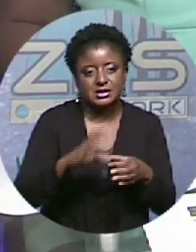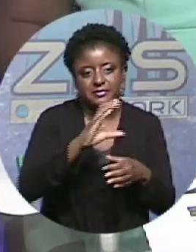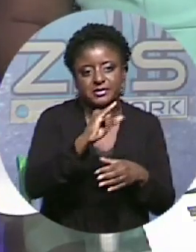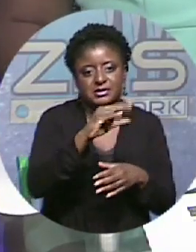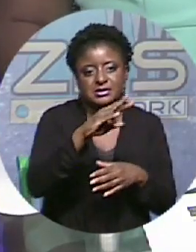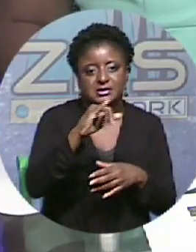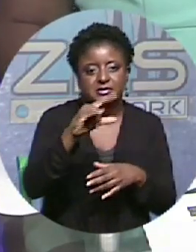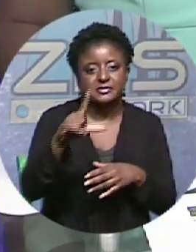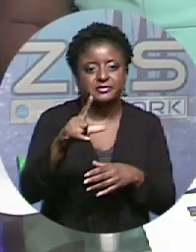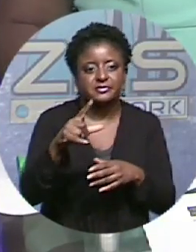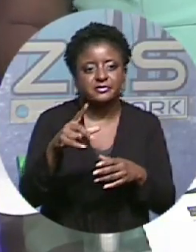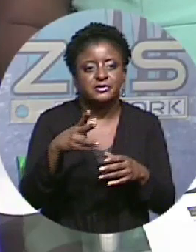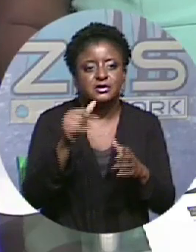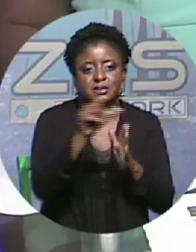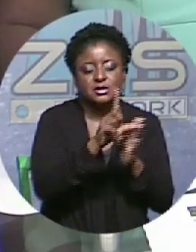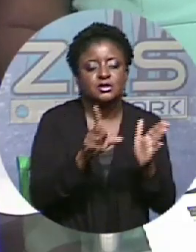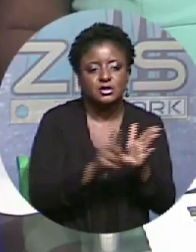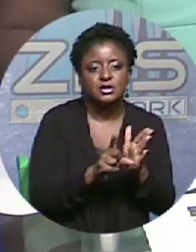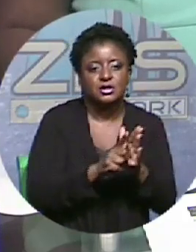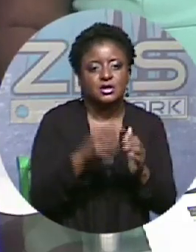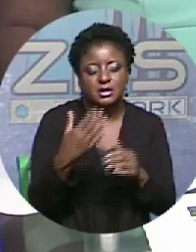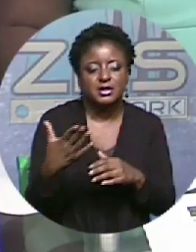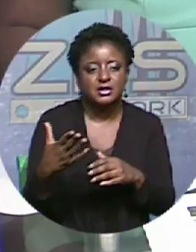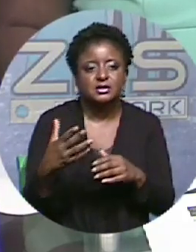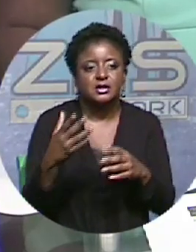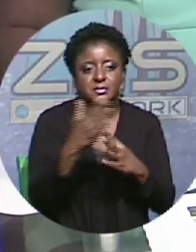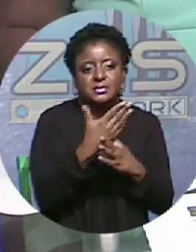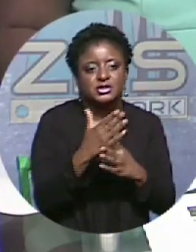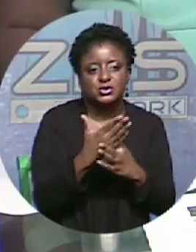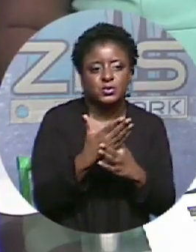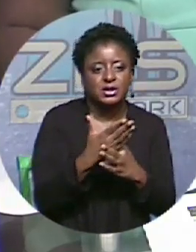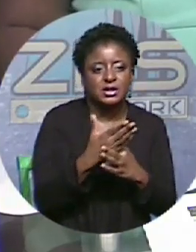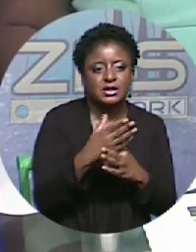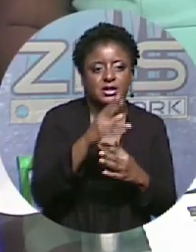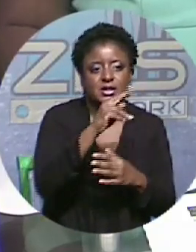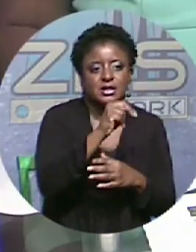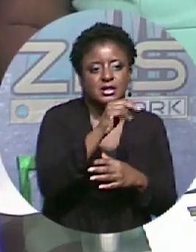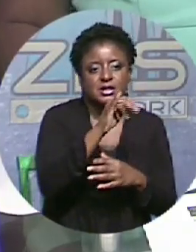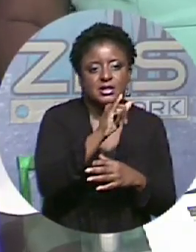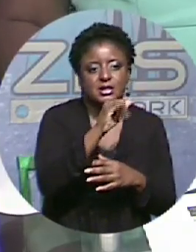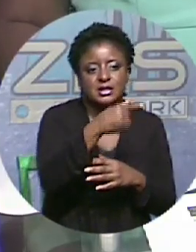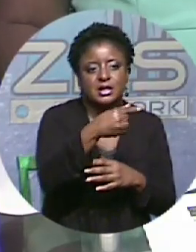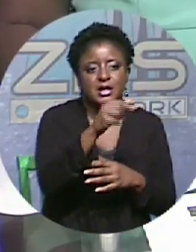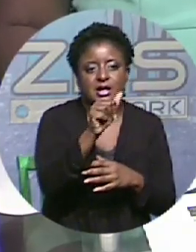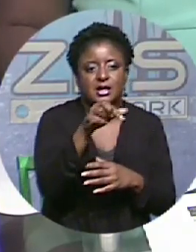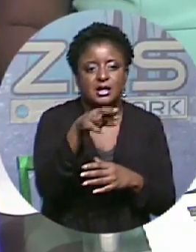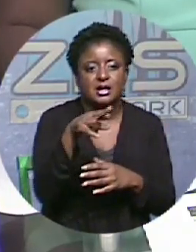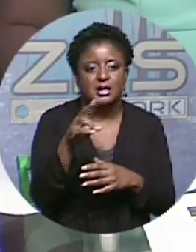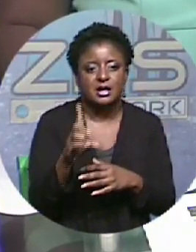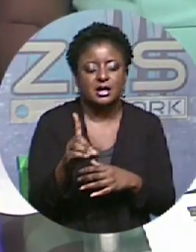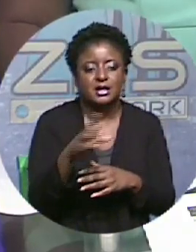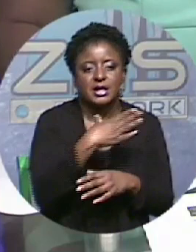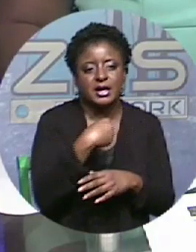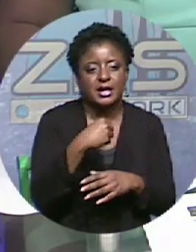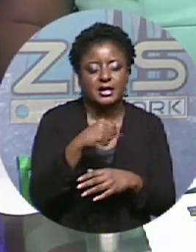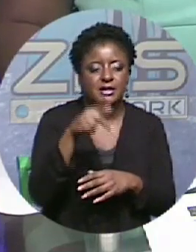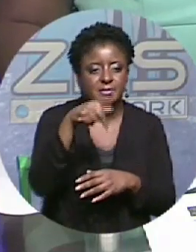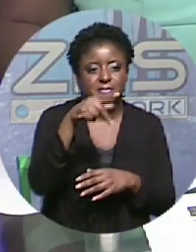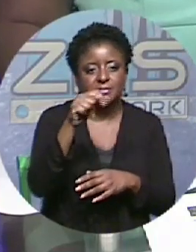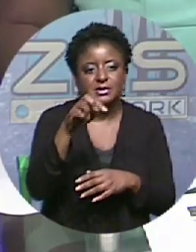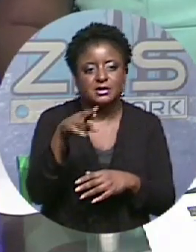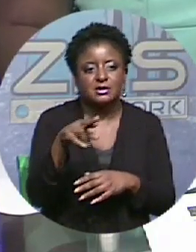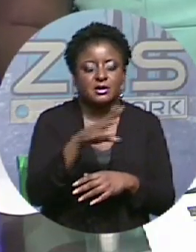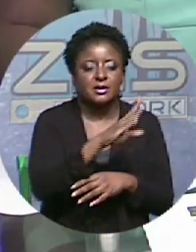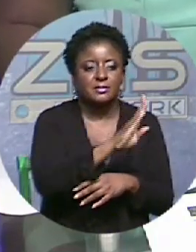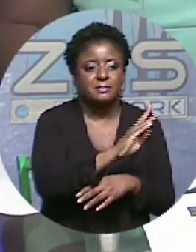billionaire American hedge fund manager Louis Bacon and Canadian fashion designer Peter Nygard, alleging a sinister murder-for-hire plot. The